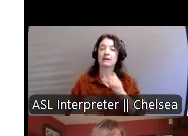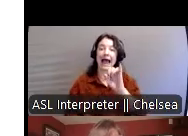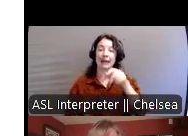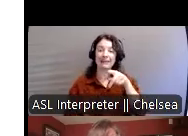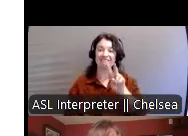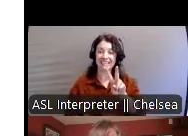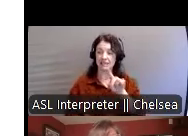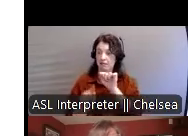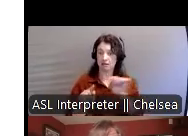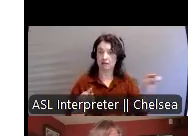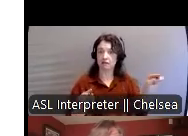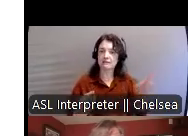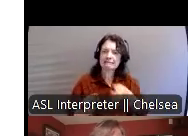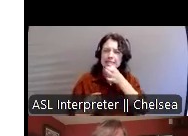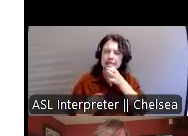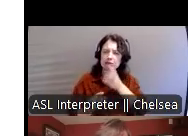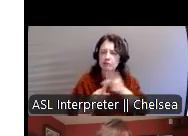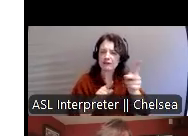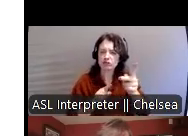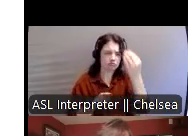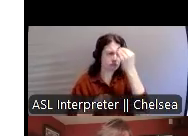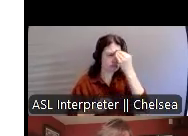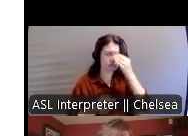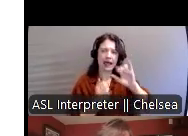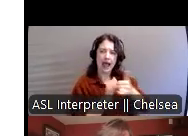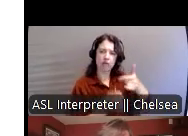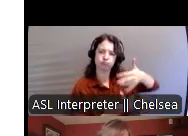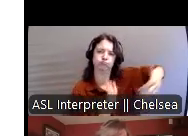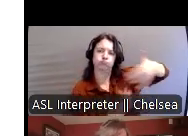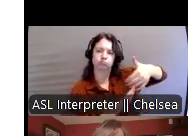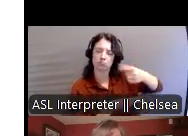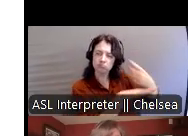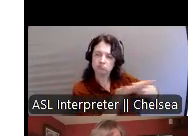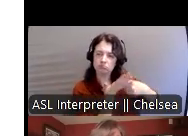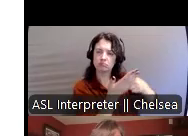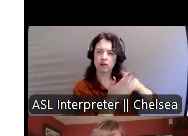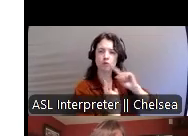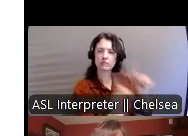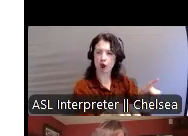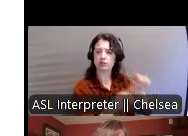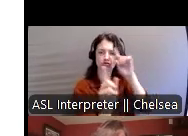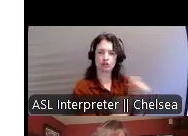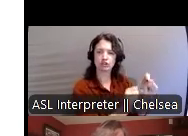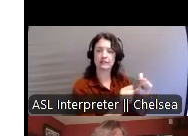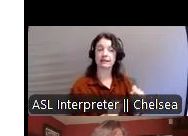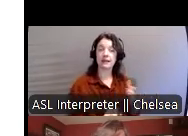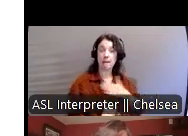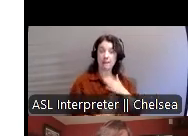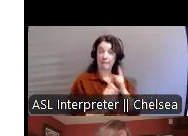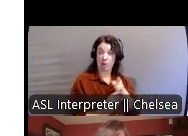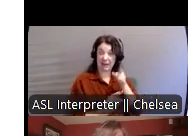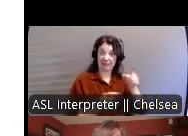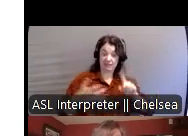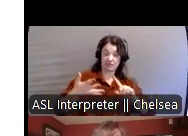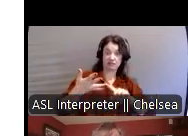with strengthened decision-making and response strategies. My message to you all in this slide is step out of